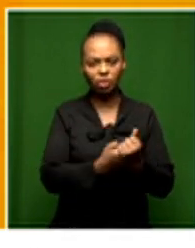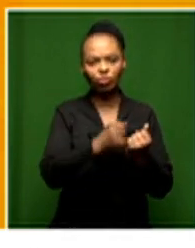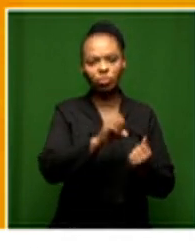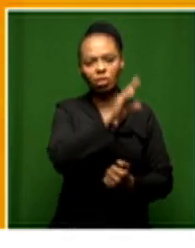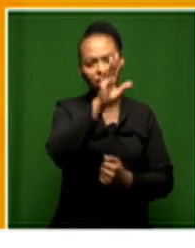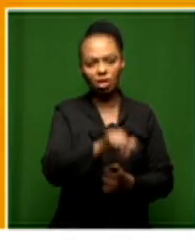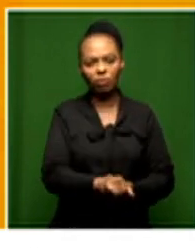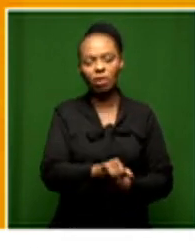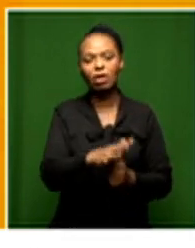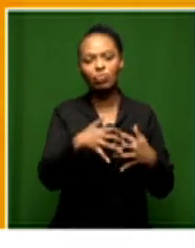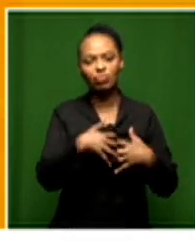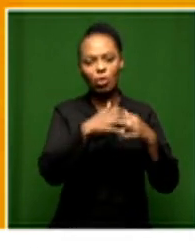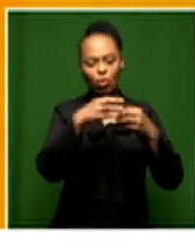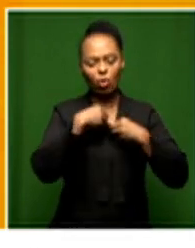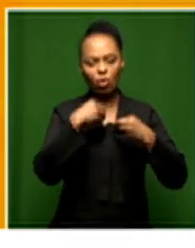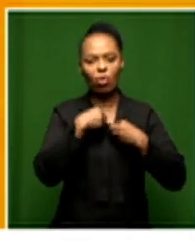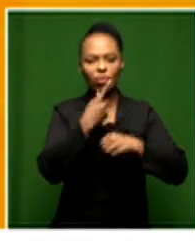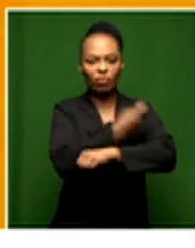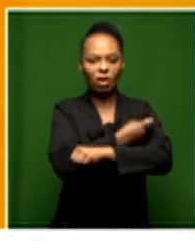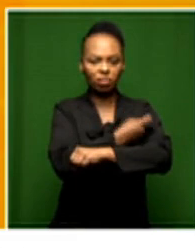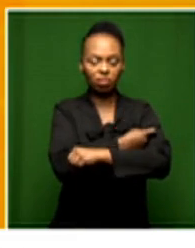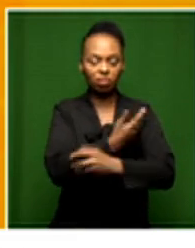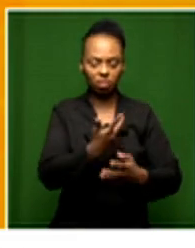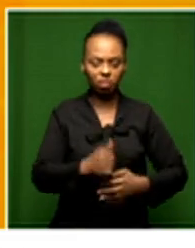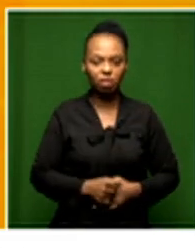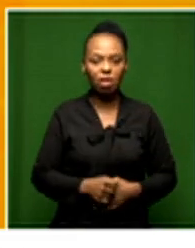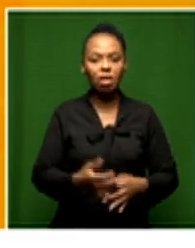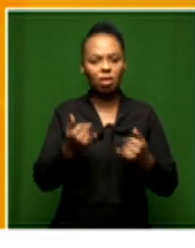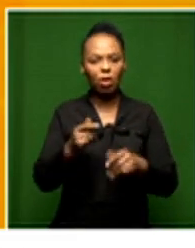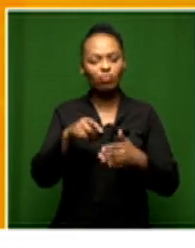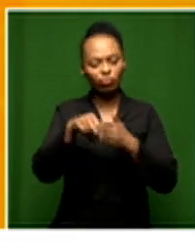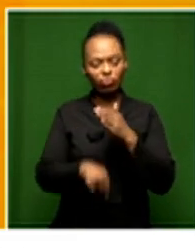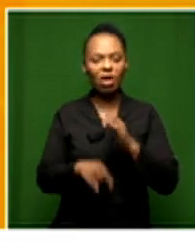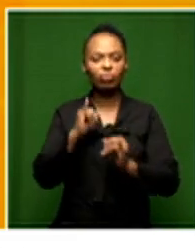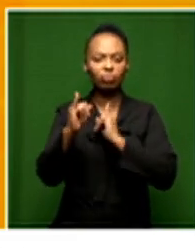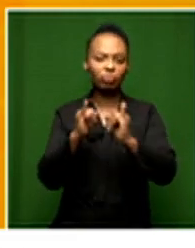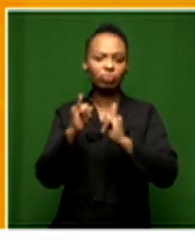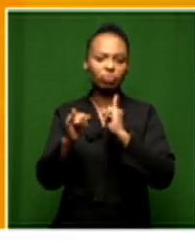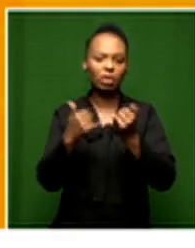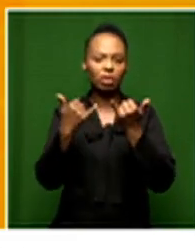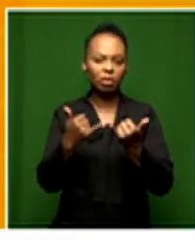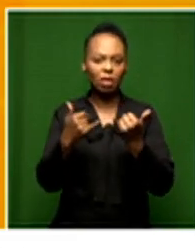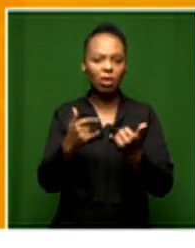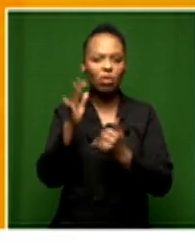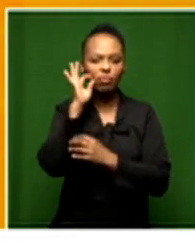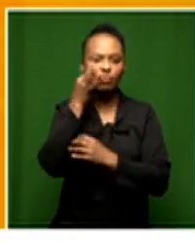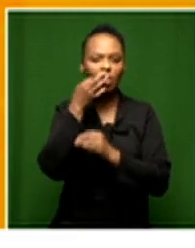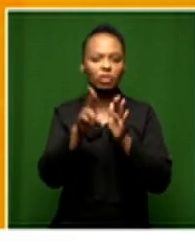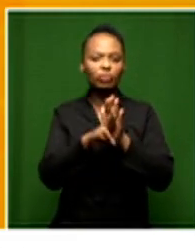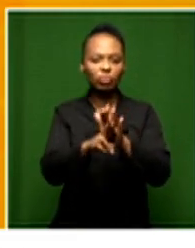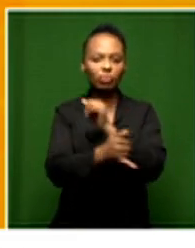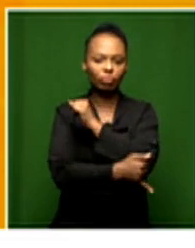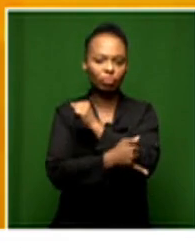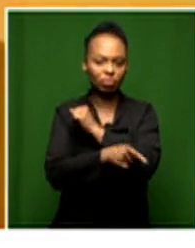Africa in producing its own vaccines. So to discuss this in a little more detail, we're joined by the French ambassador to